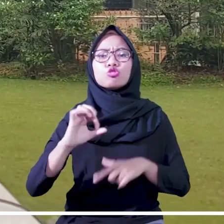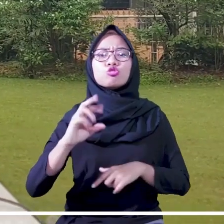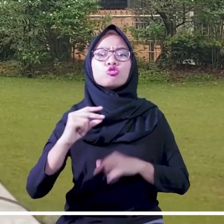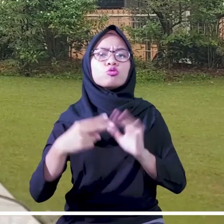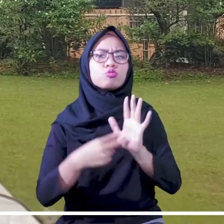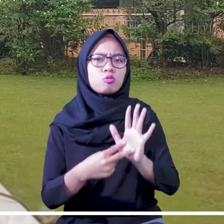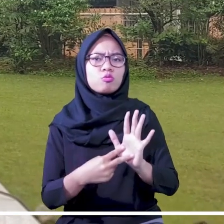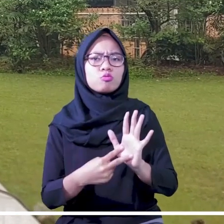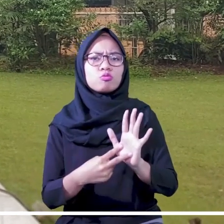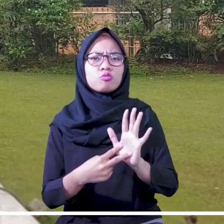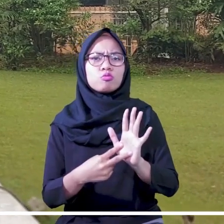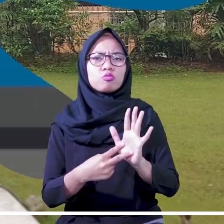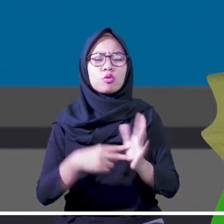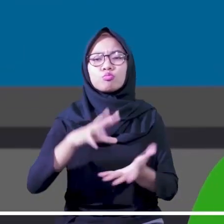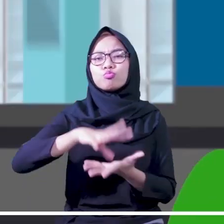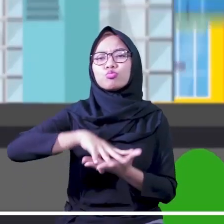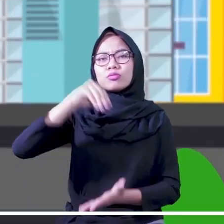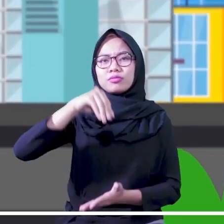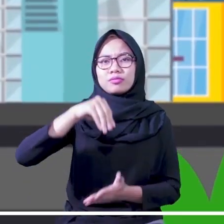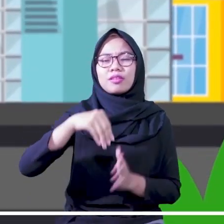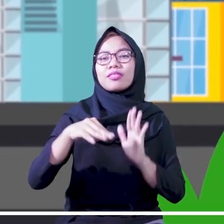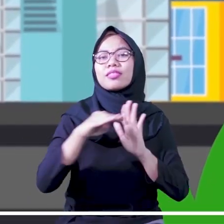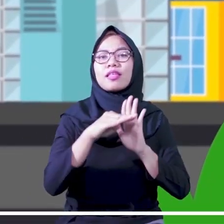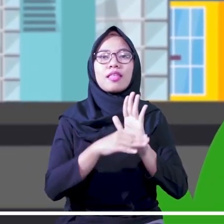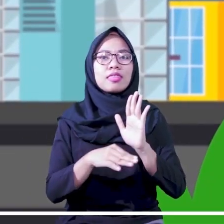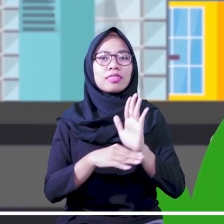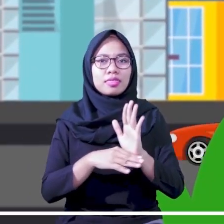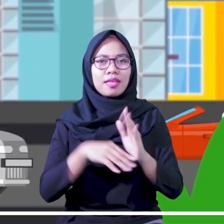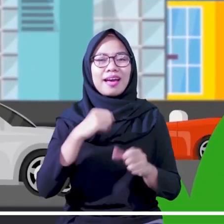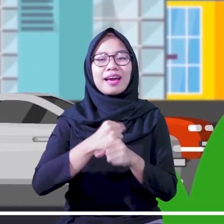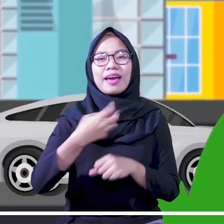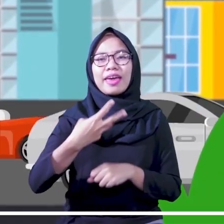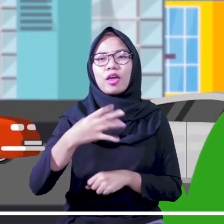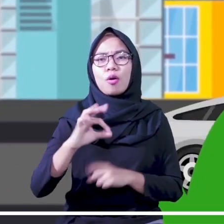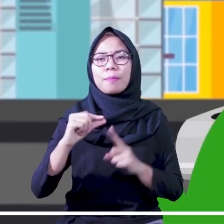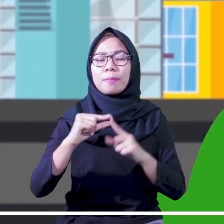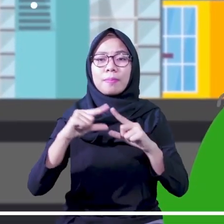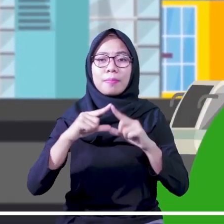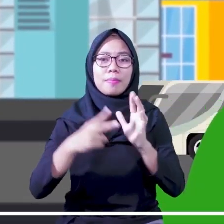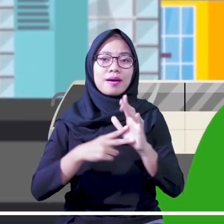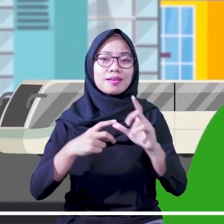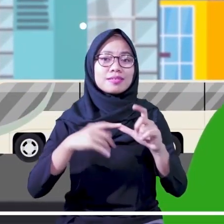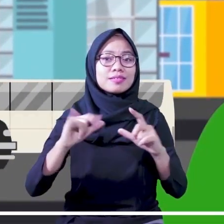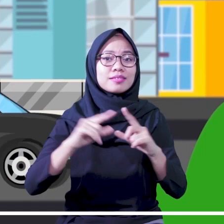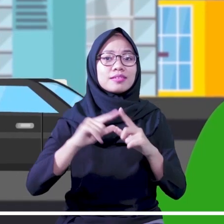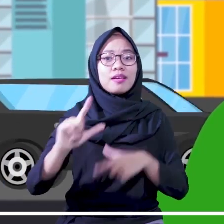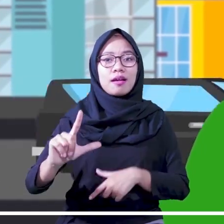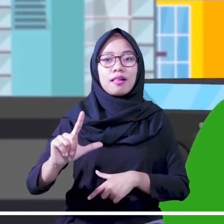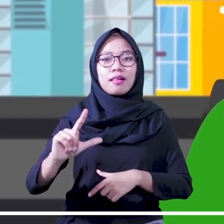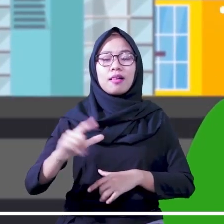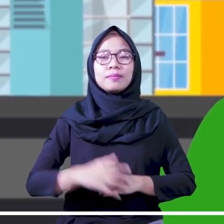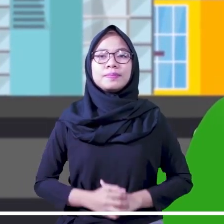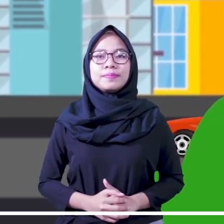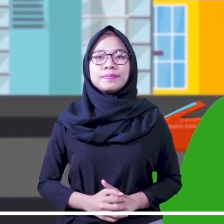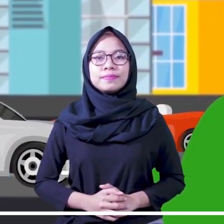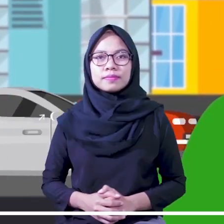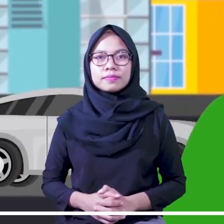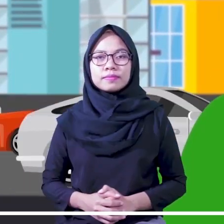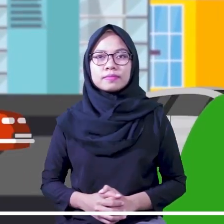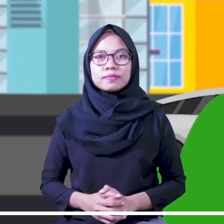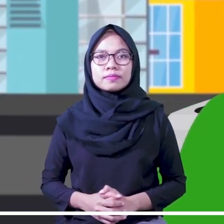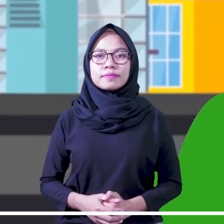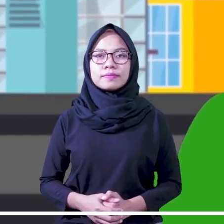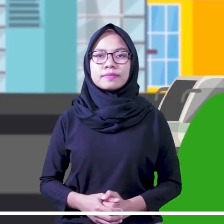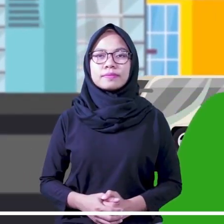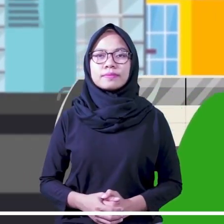INECORS, managed by the Geospatial Information Agency, has been fulfilling its duty as the National Geospatial Reference Data